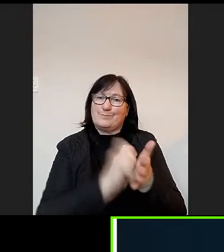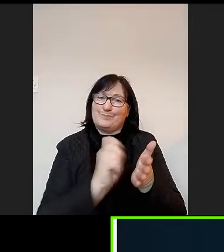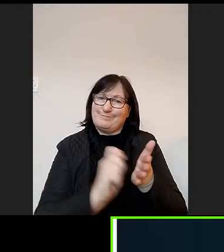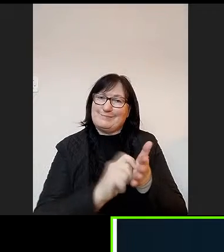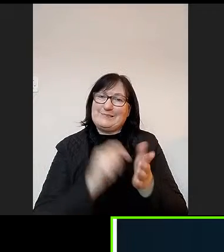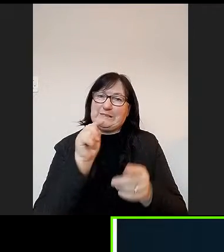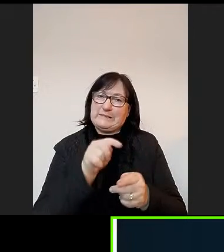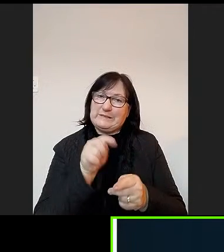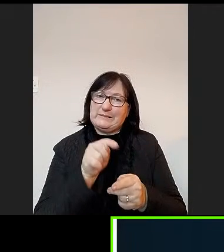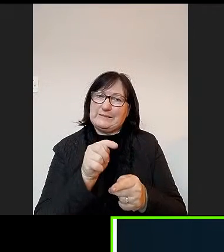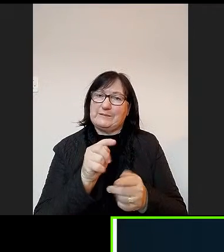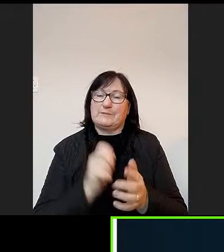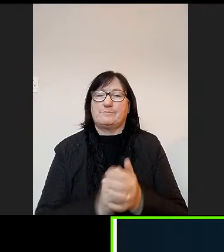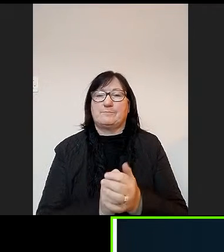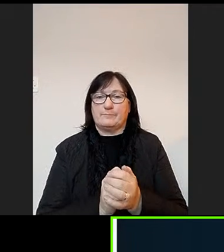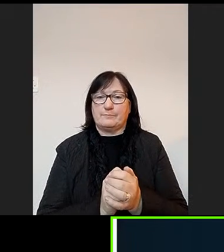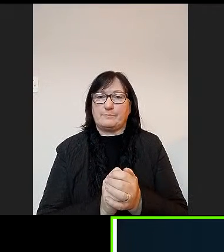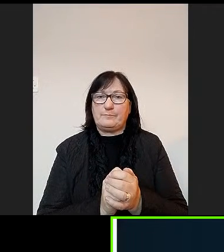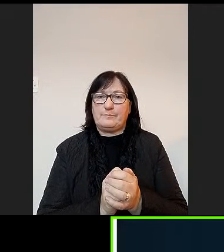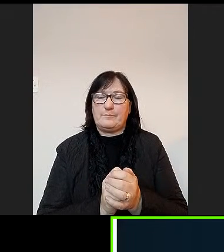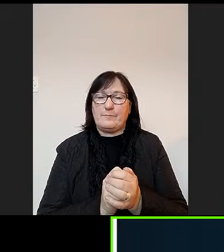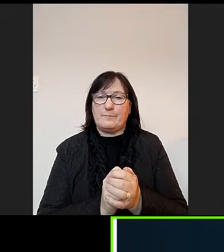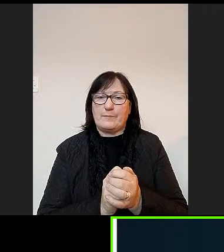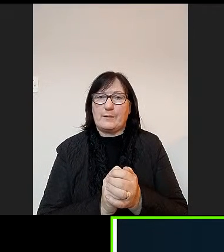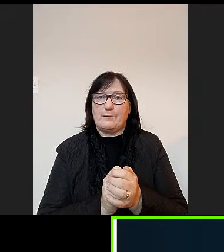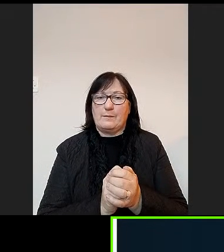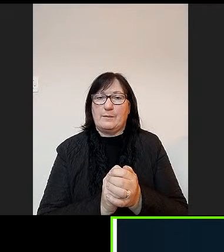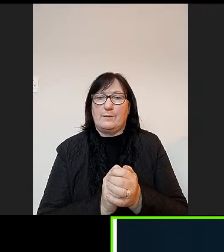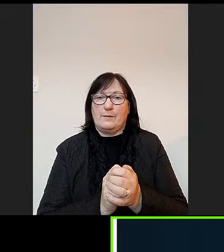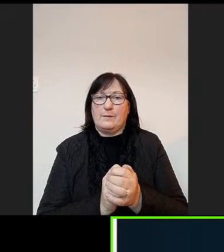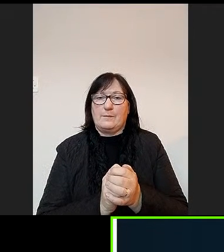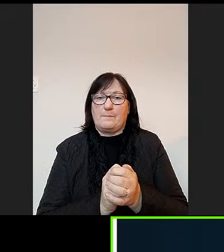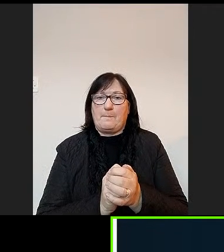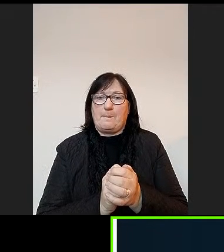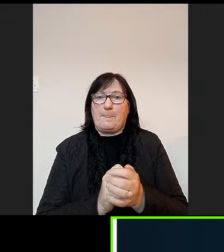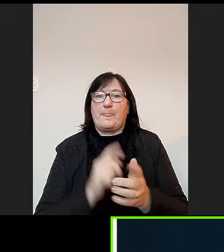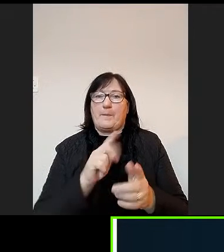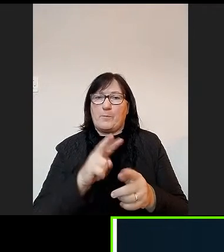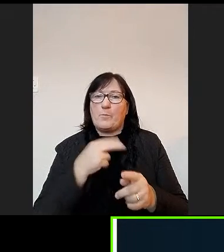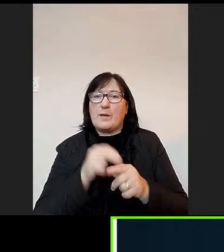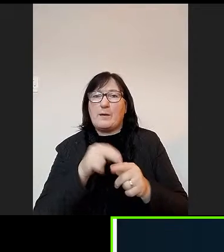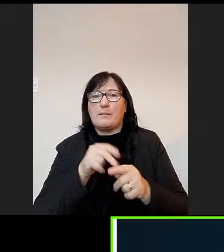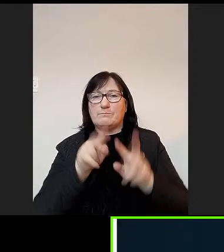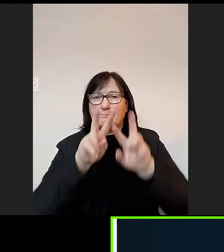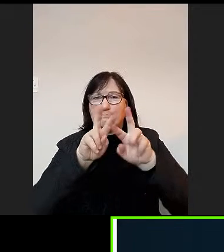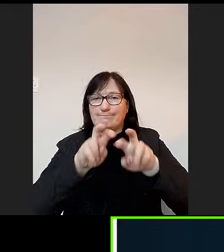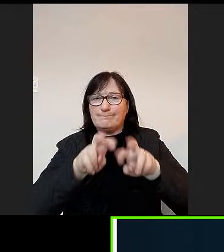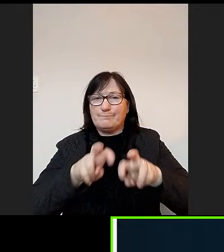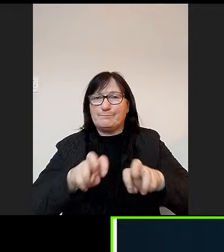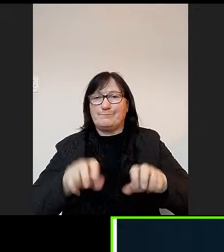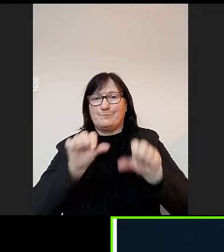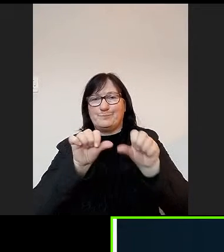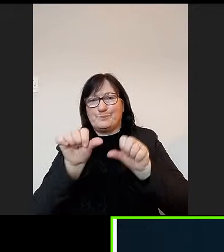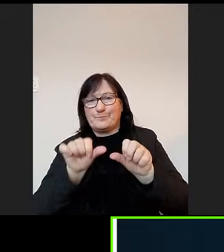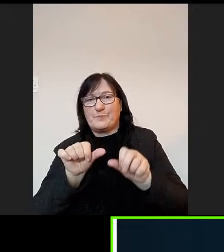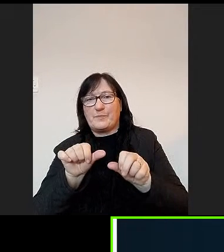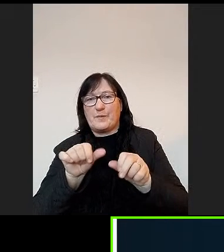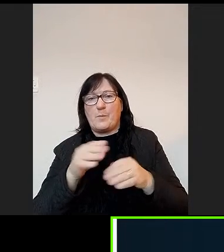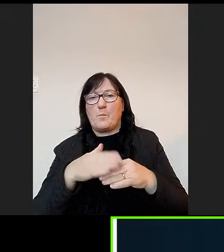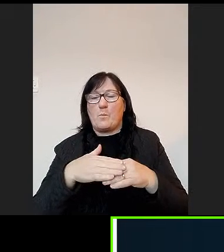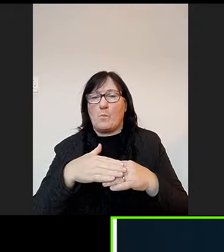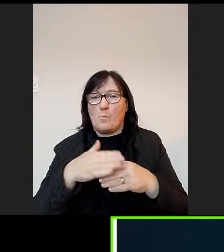And if also assess further, some of the clients also go to the extent